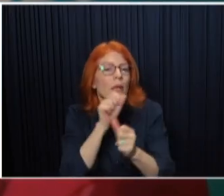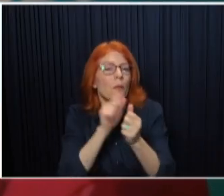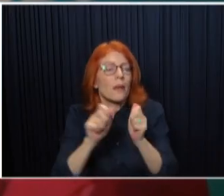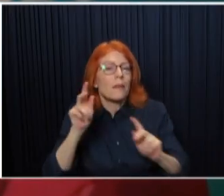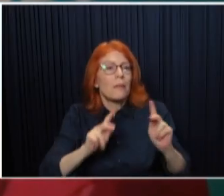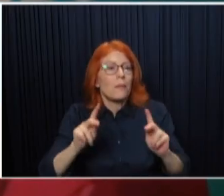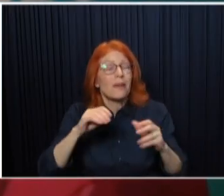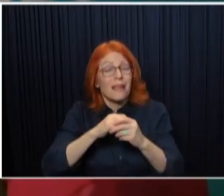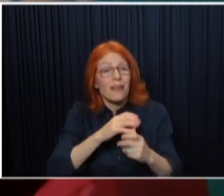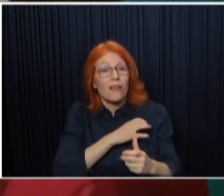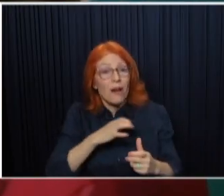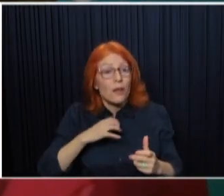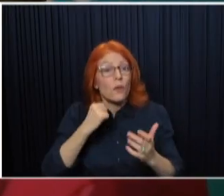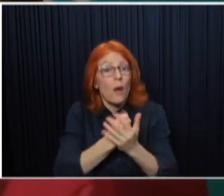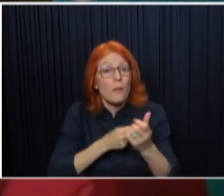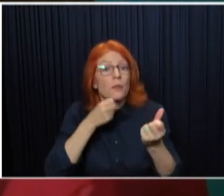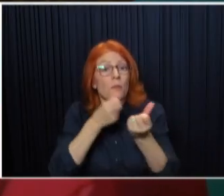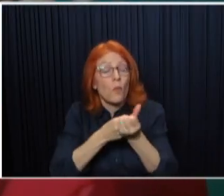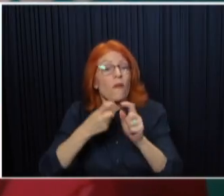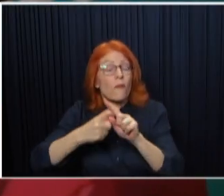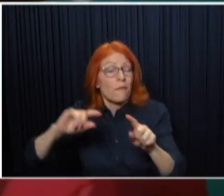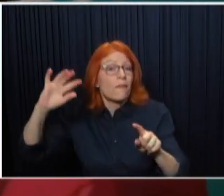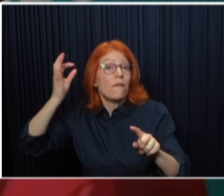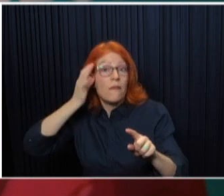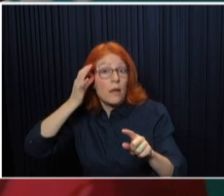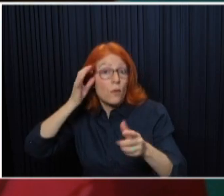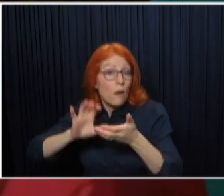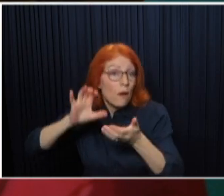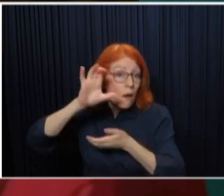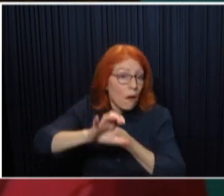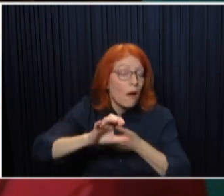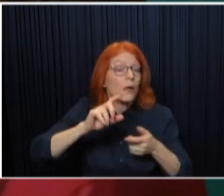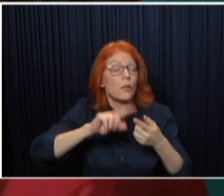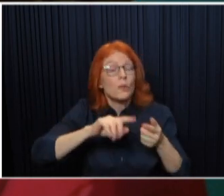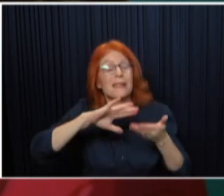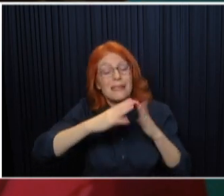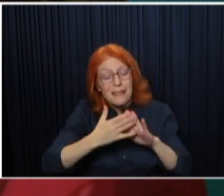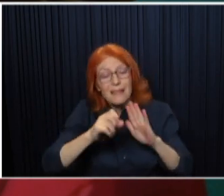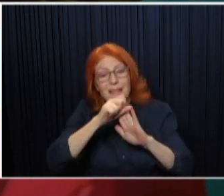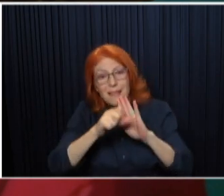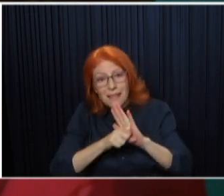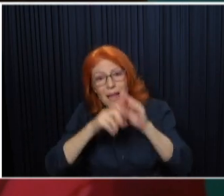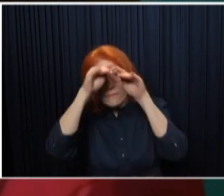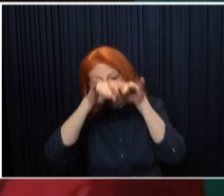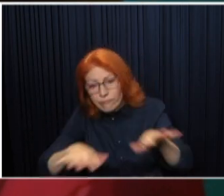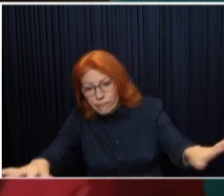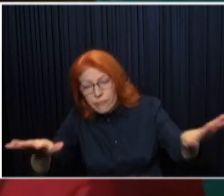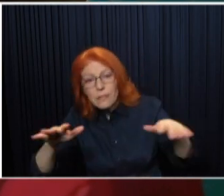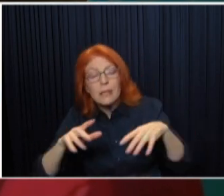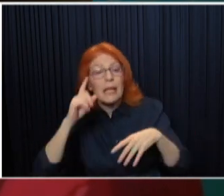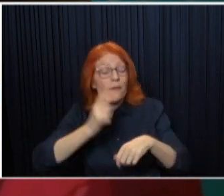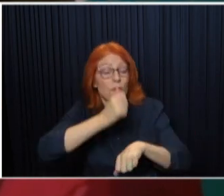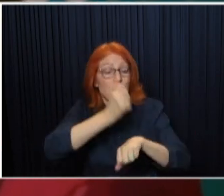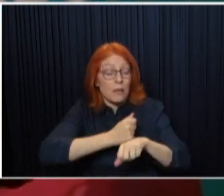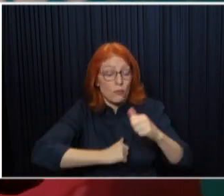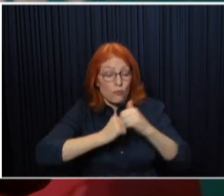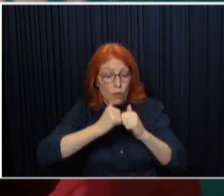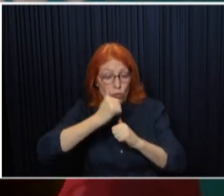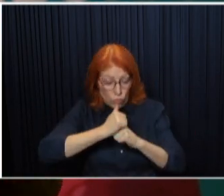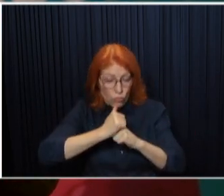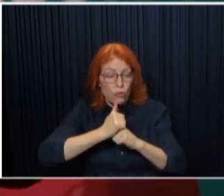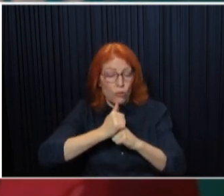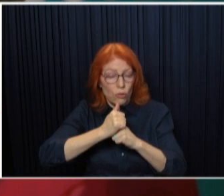in Congress to help support from the federal level to cities and states where if you set up the structure